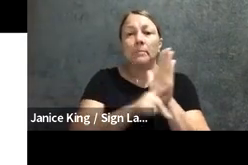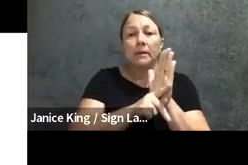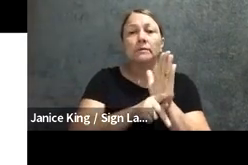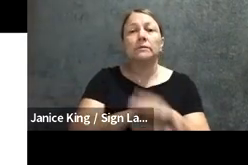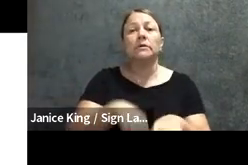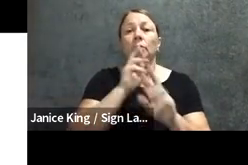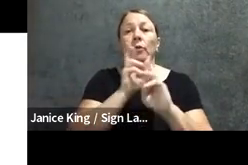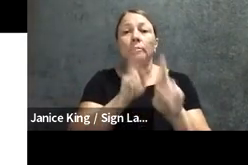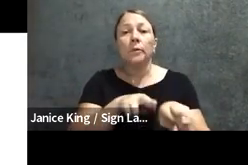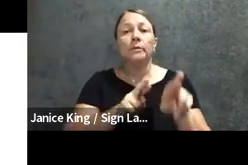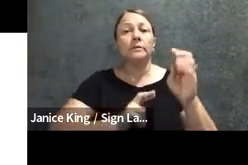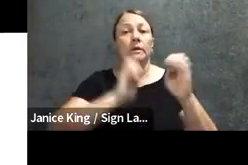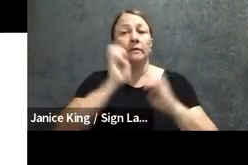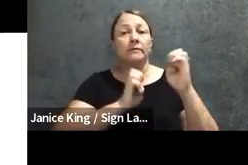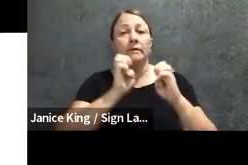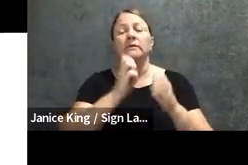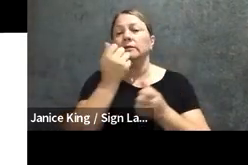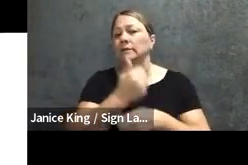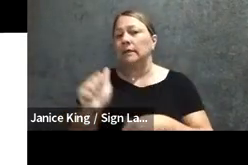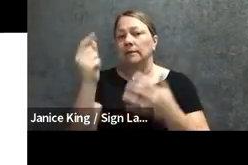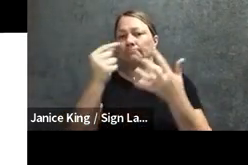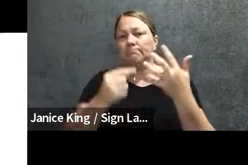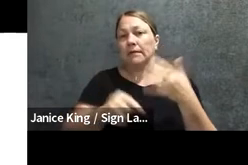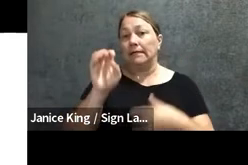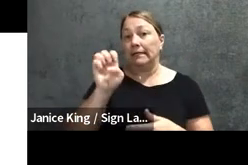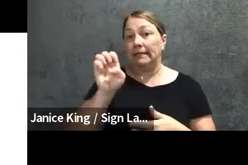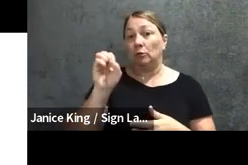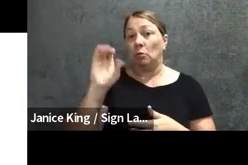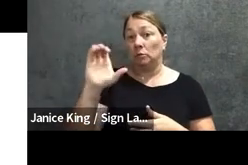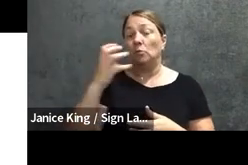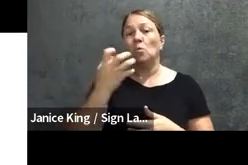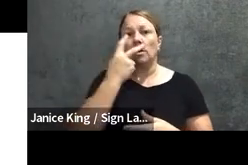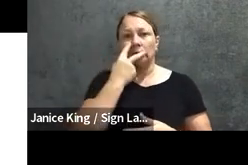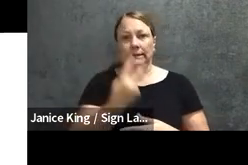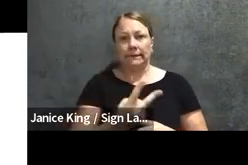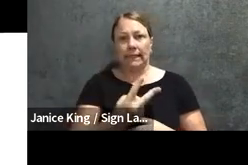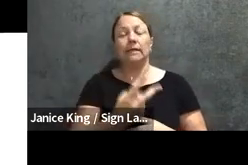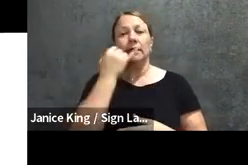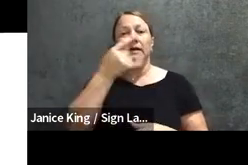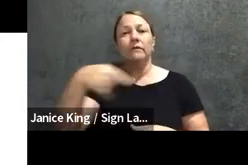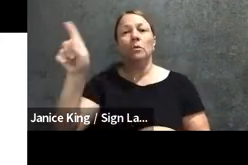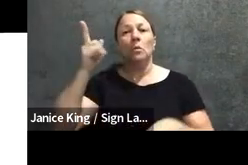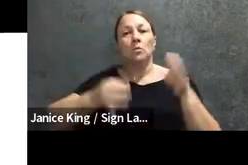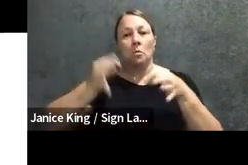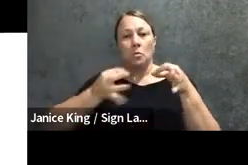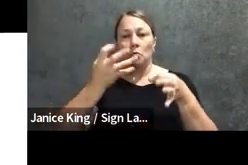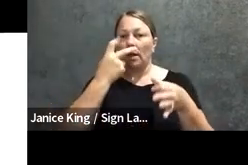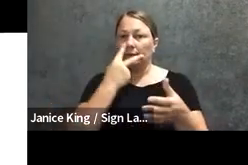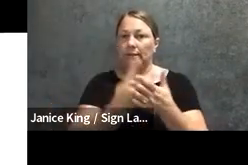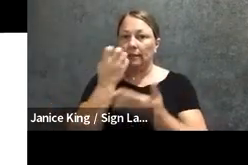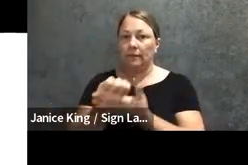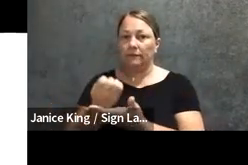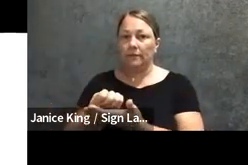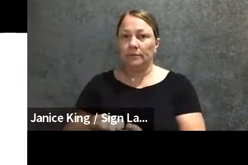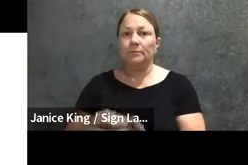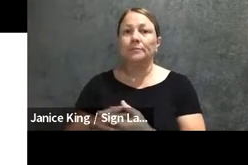an EEOC complaint, because EEOC is going to want to look at them. And if you go to court, the court's going to want to see that kind of material.